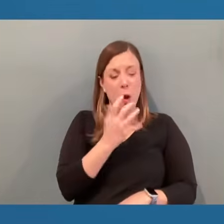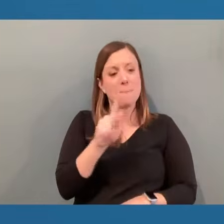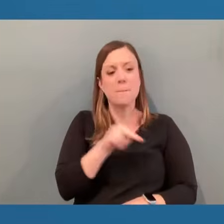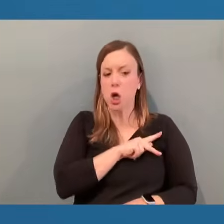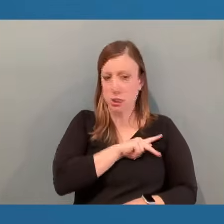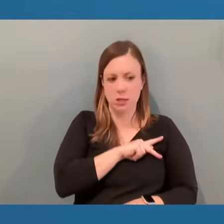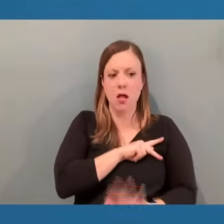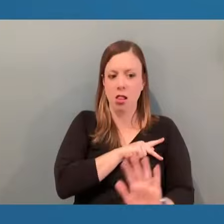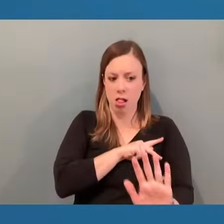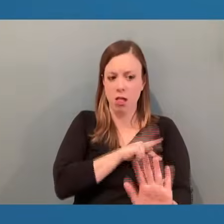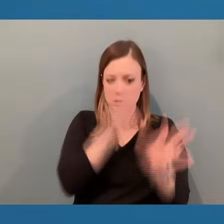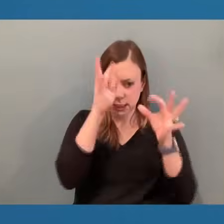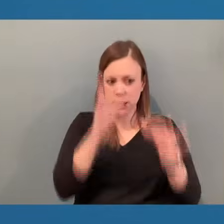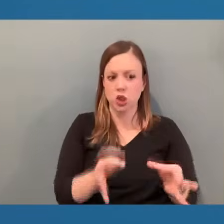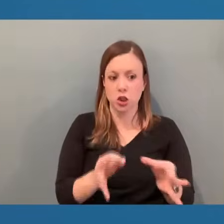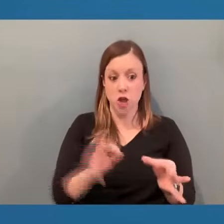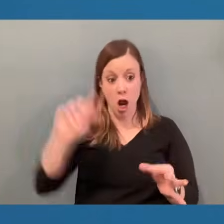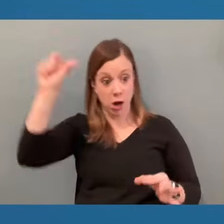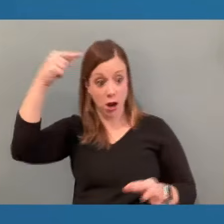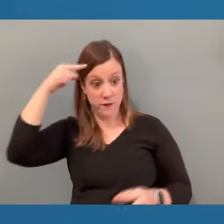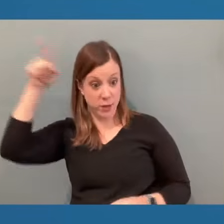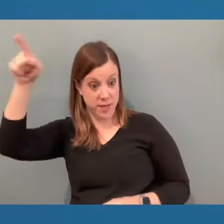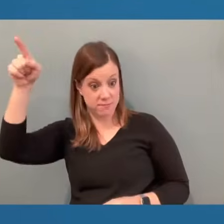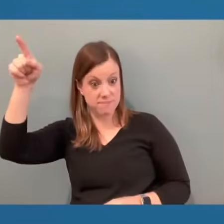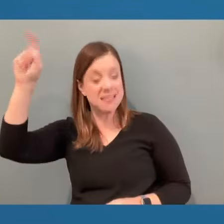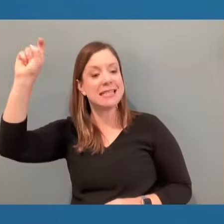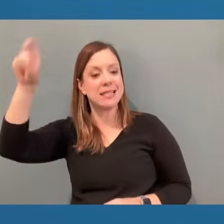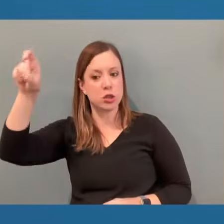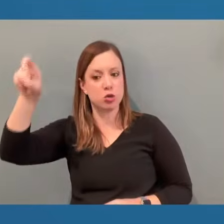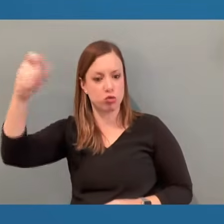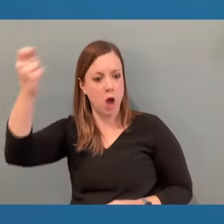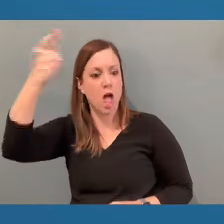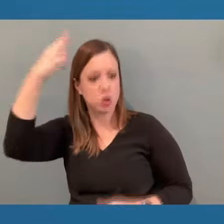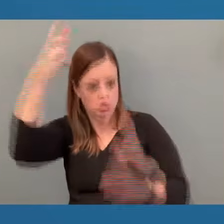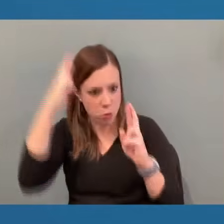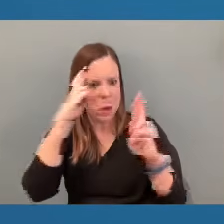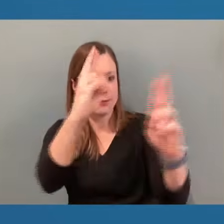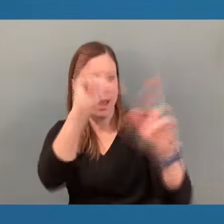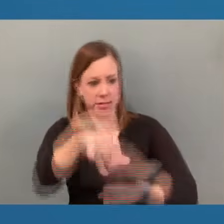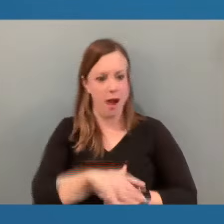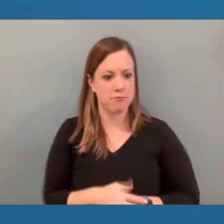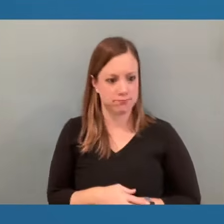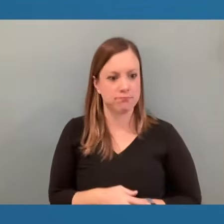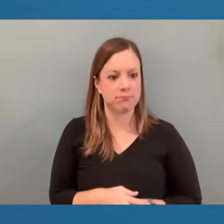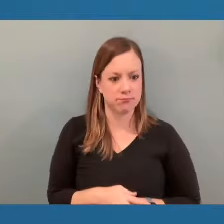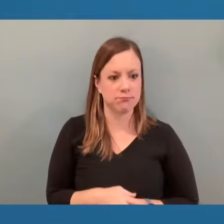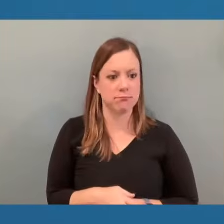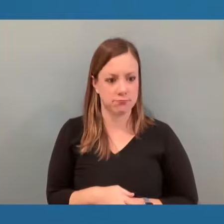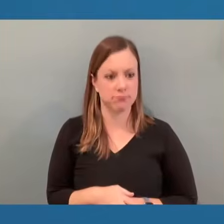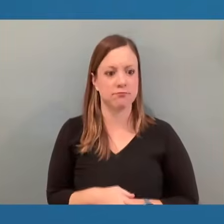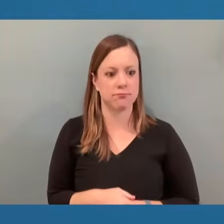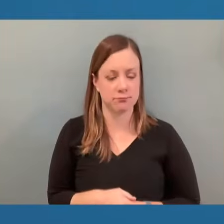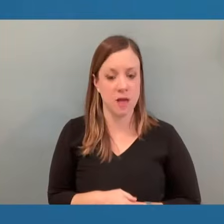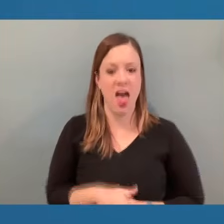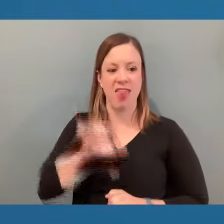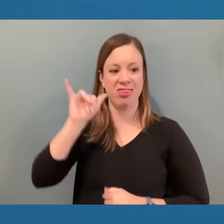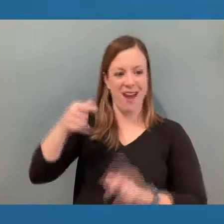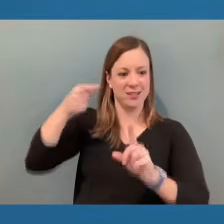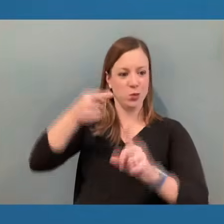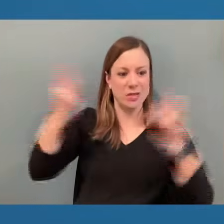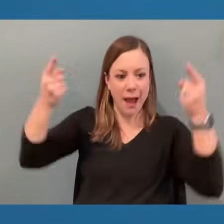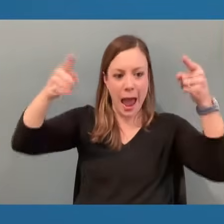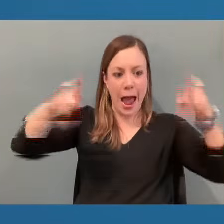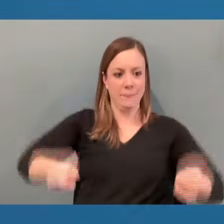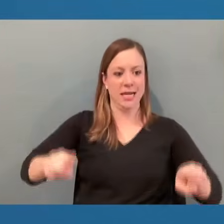And government needs to understand that. Government needs to honor that. And that is what is happening in